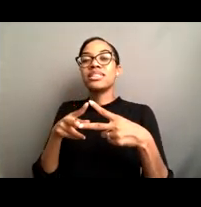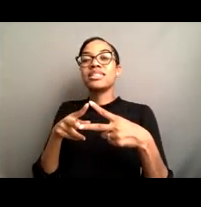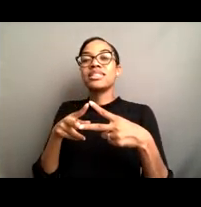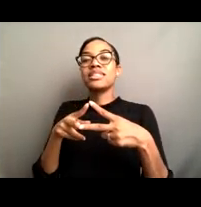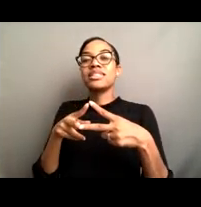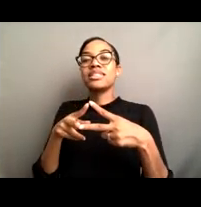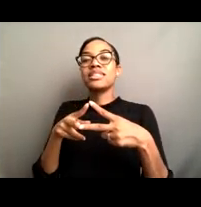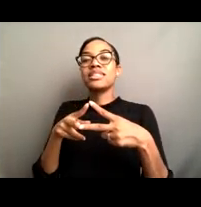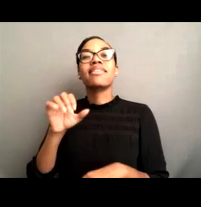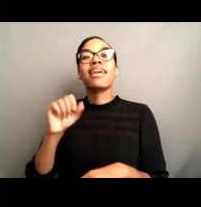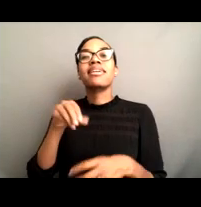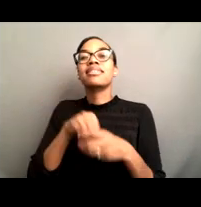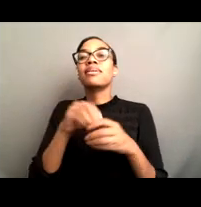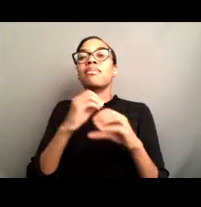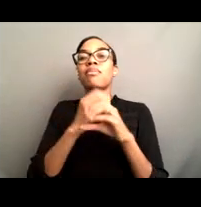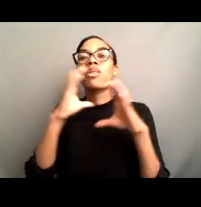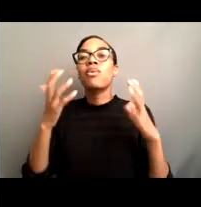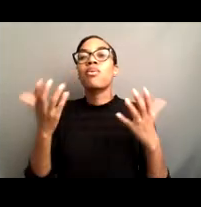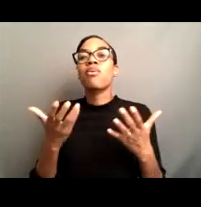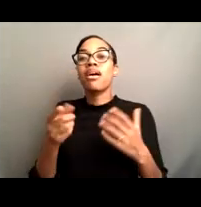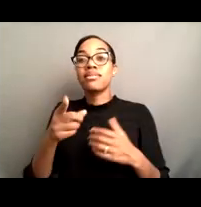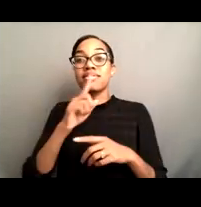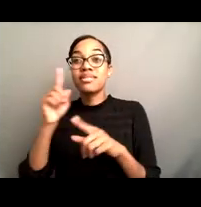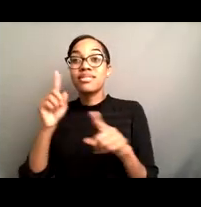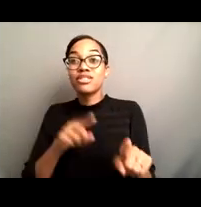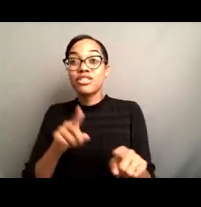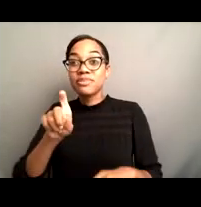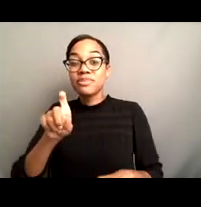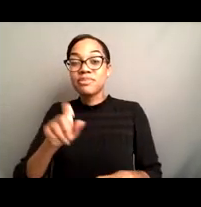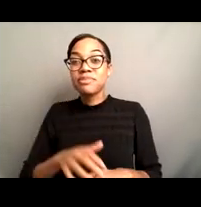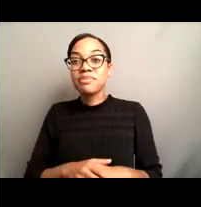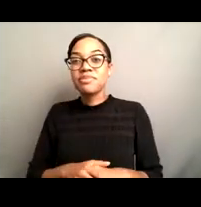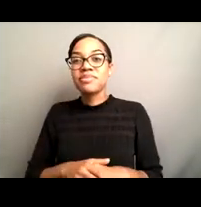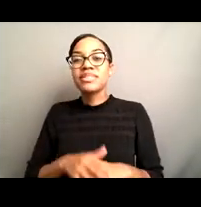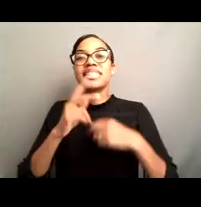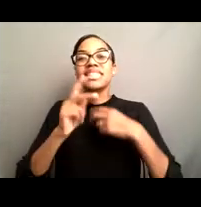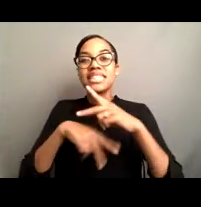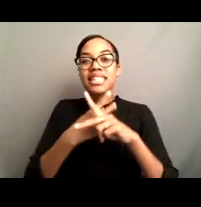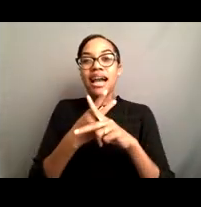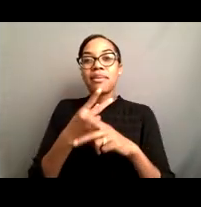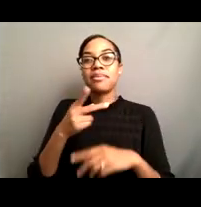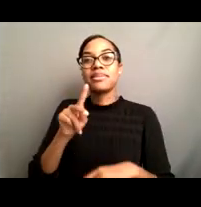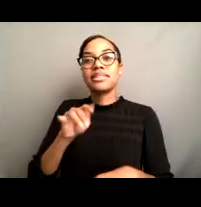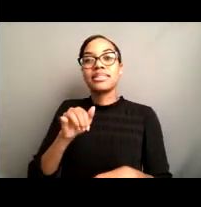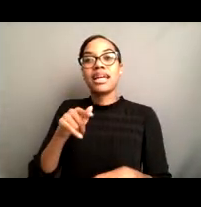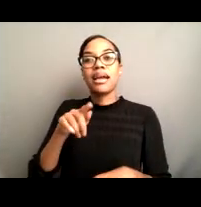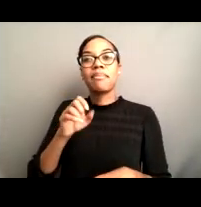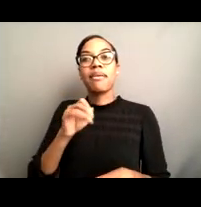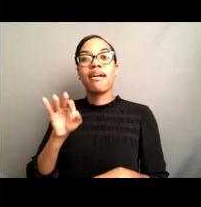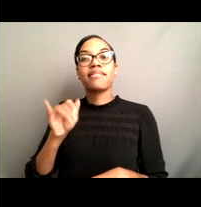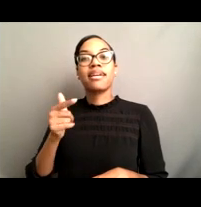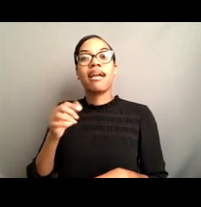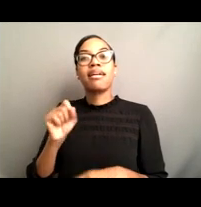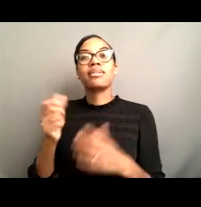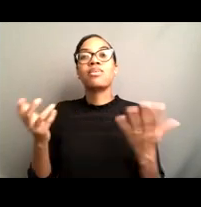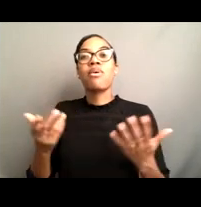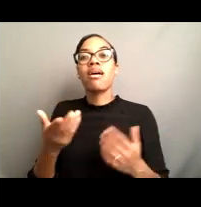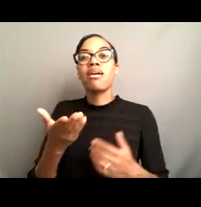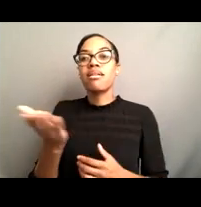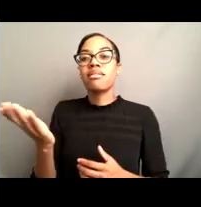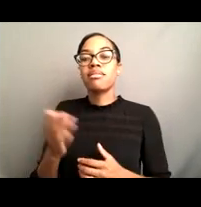just a quick second if you want to see if somebody can guess what a gas might be that we put in there to make the